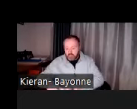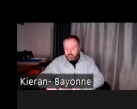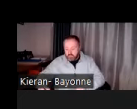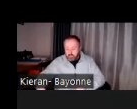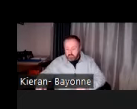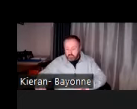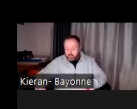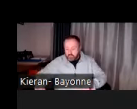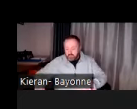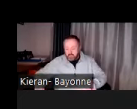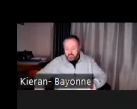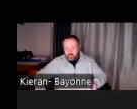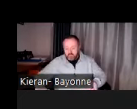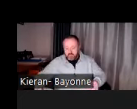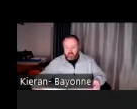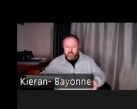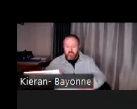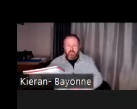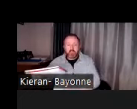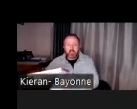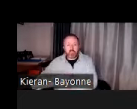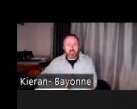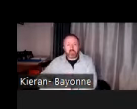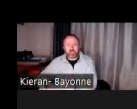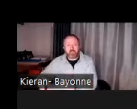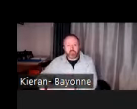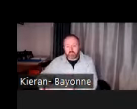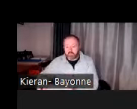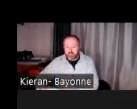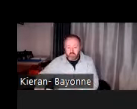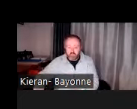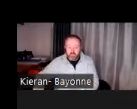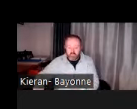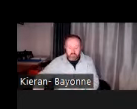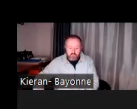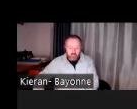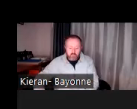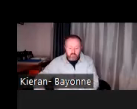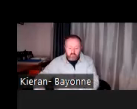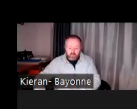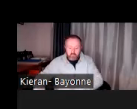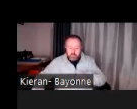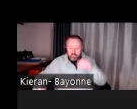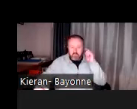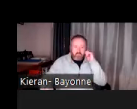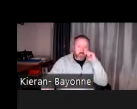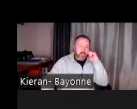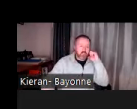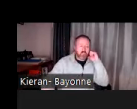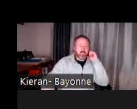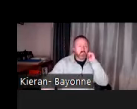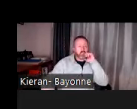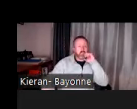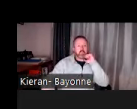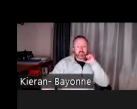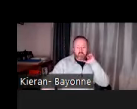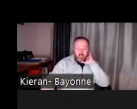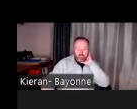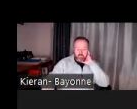great way to find out a bit more about a community's